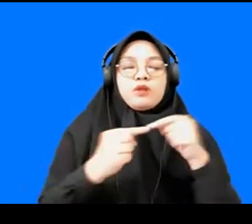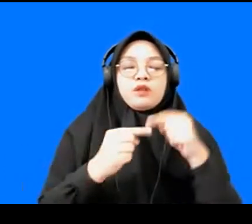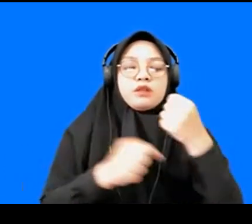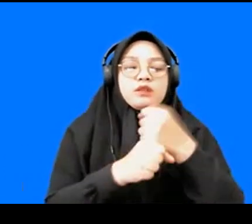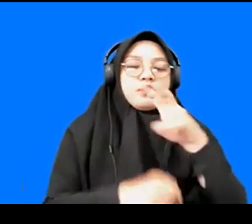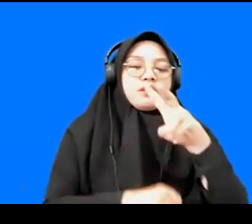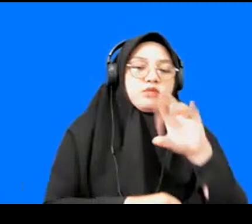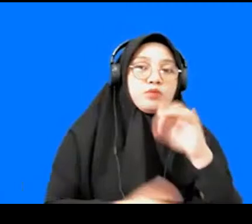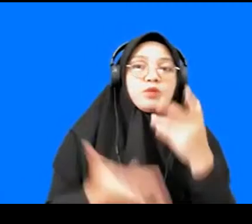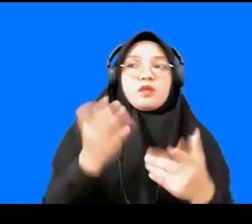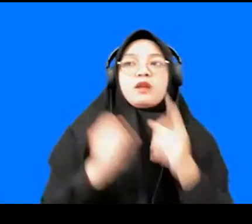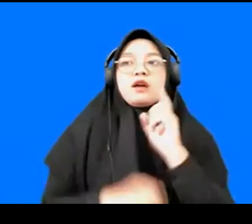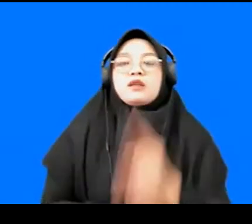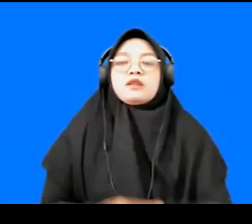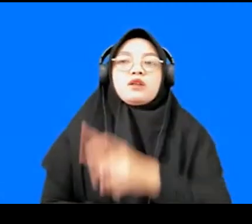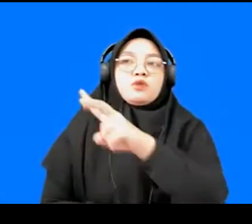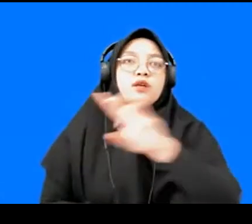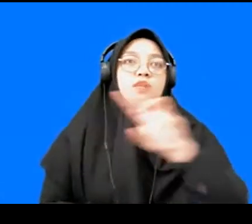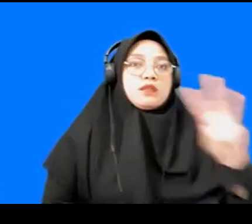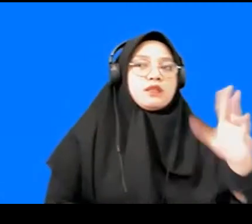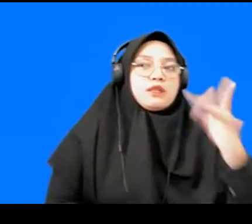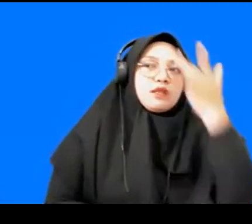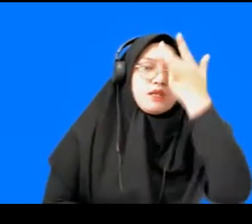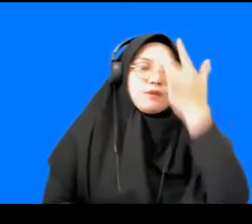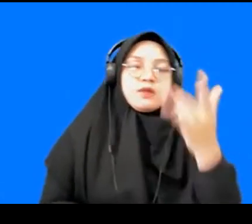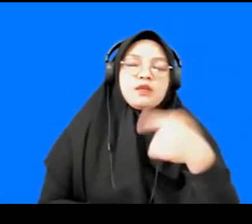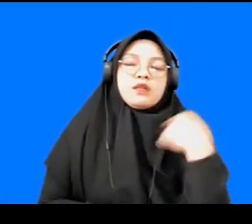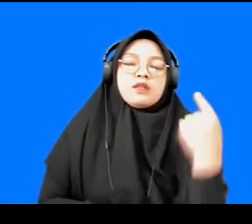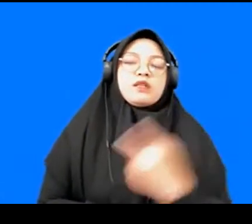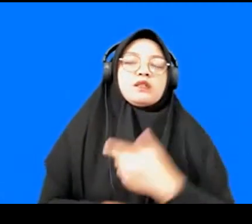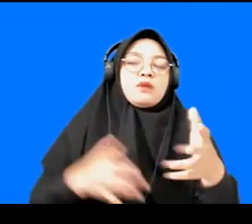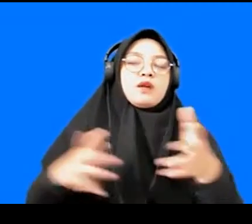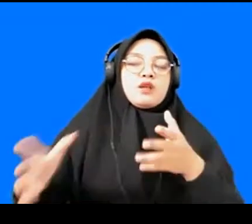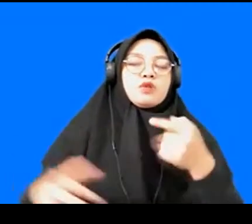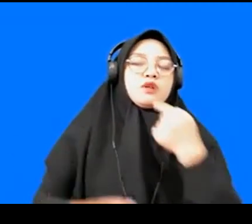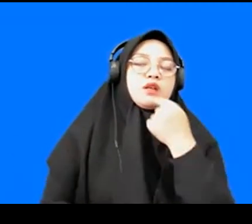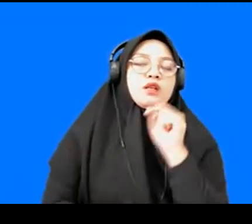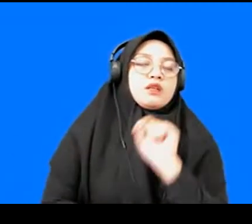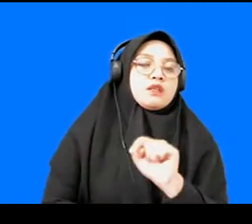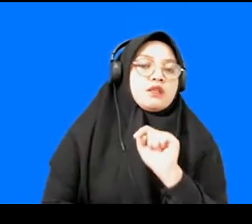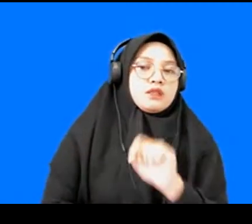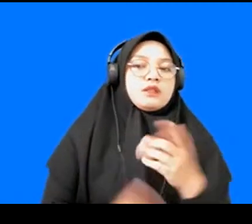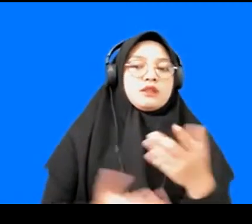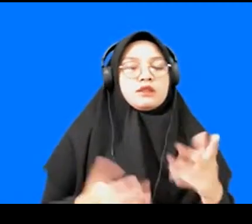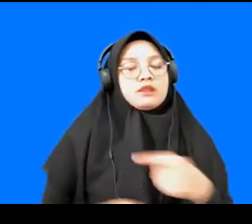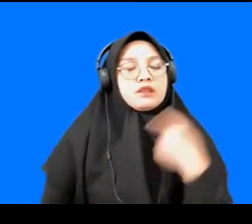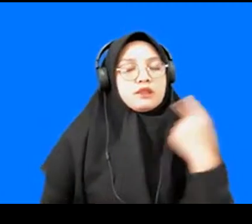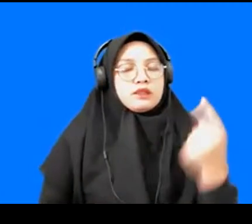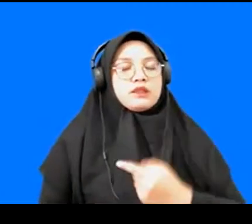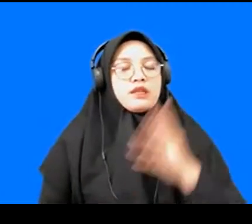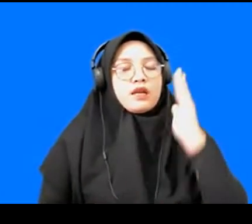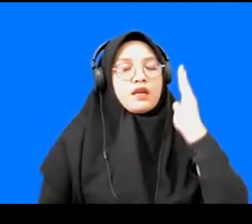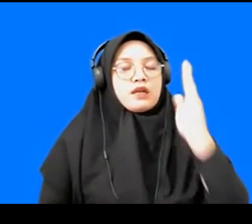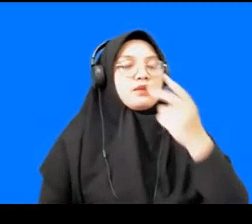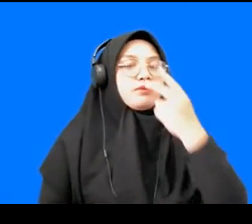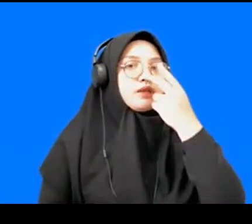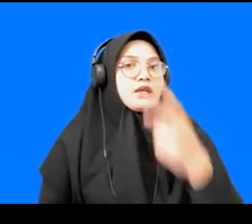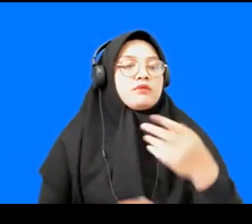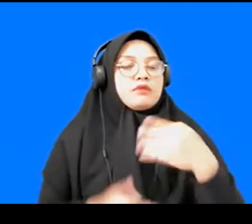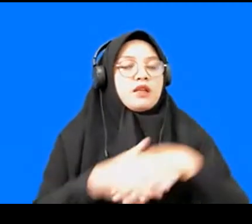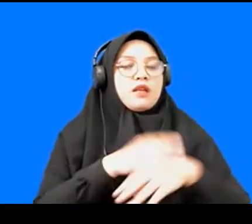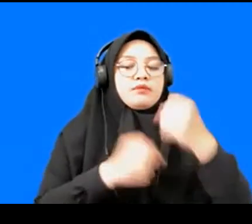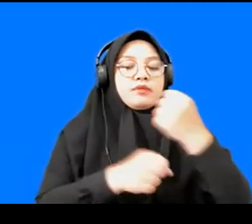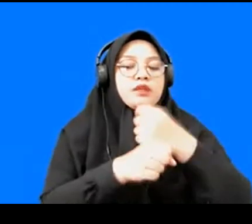are organizing? What is the rationale behind this that we need to have this, the G20? Thank you. Thank you,